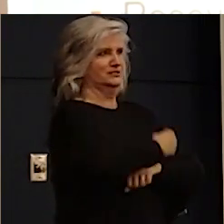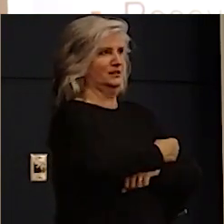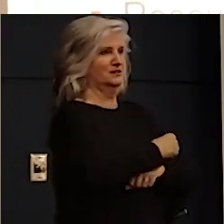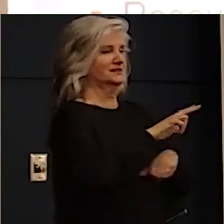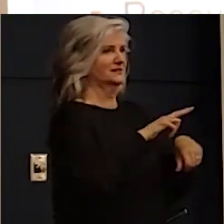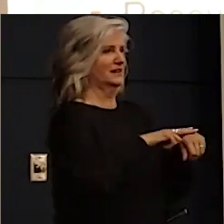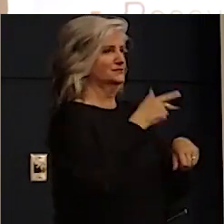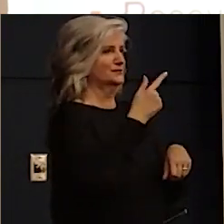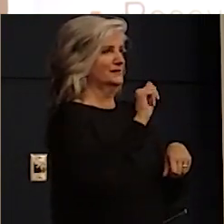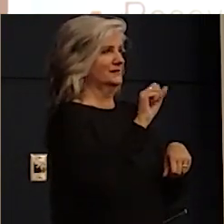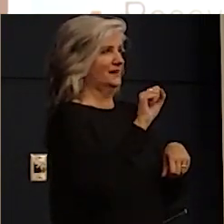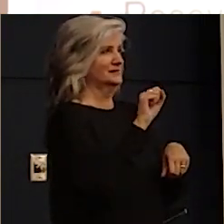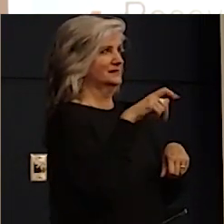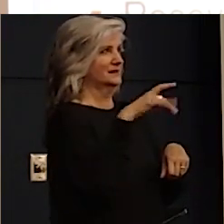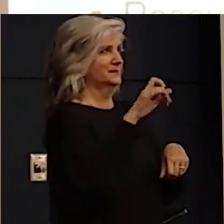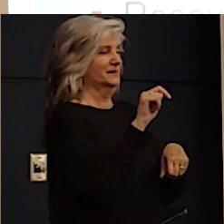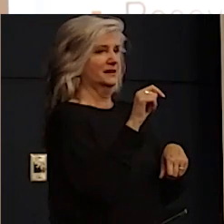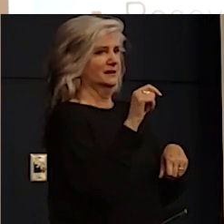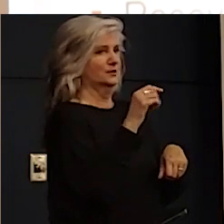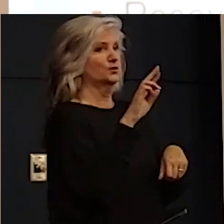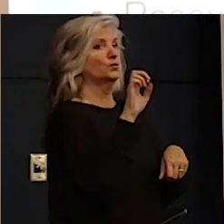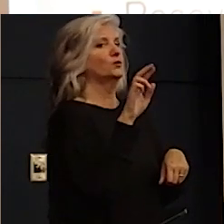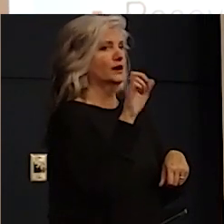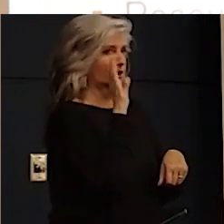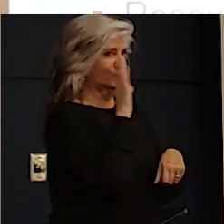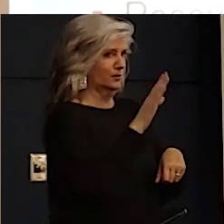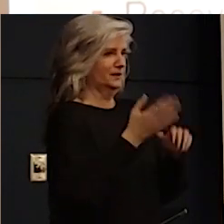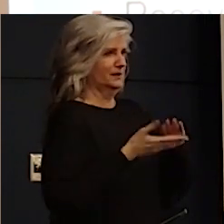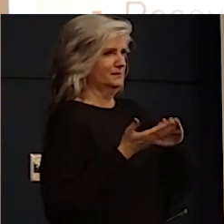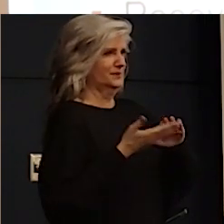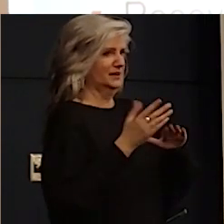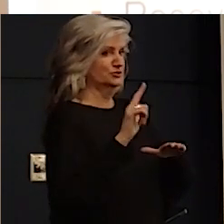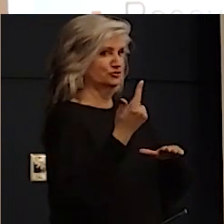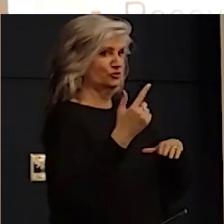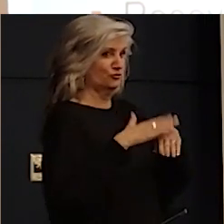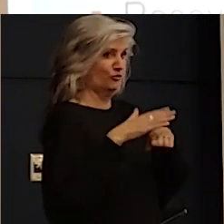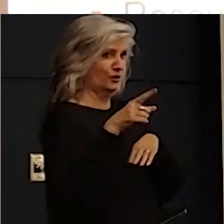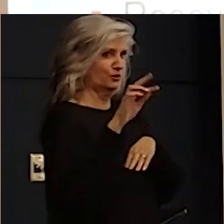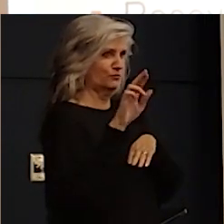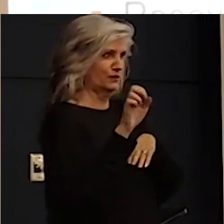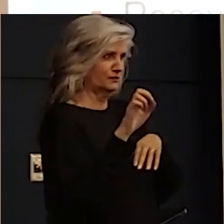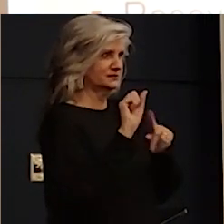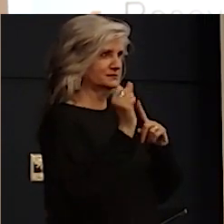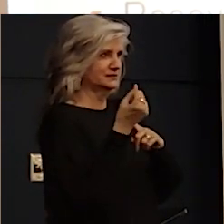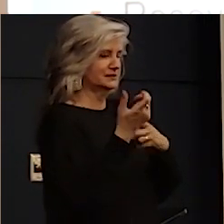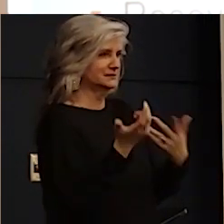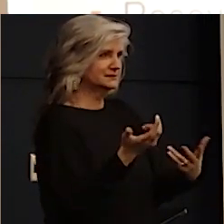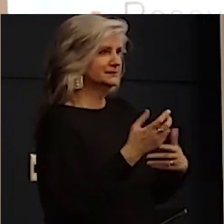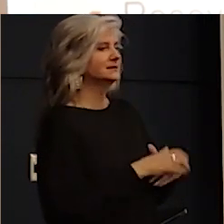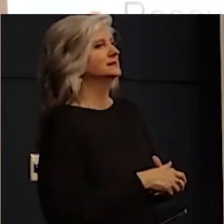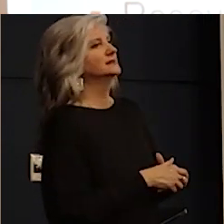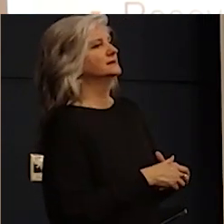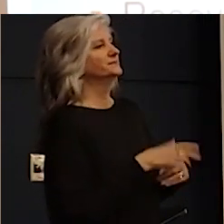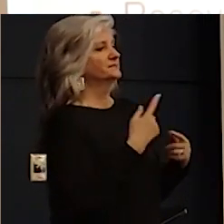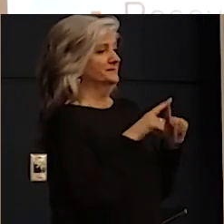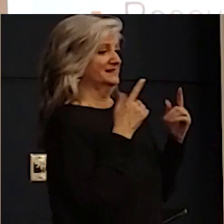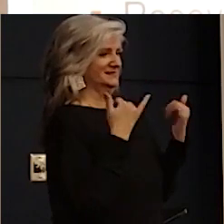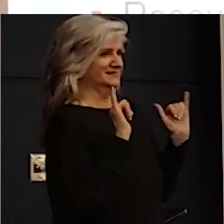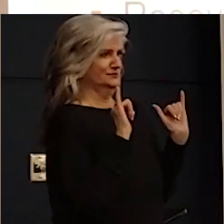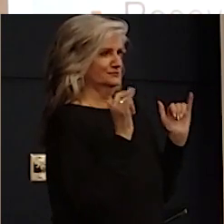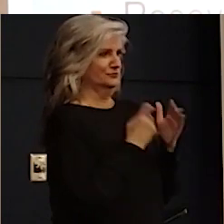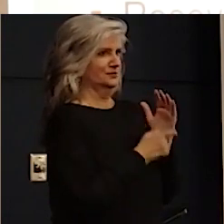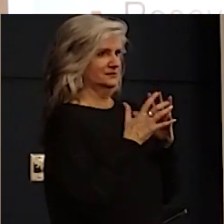natural gas plant, they've said, is very rarely going to operate. It's only going to be turned on in rare circumstances, yet it costs a huge amount of